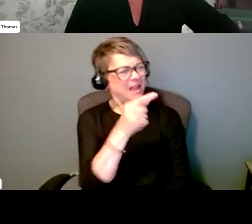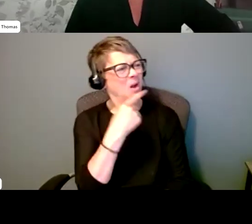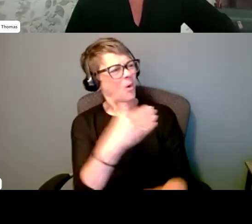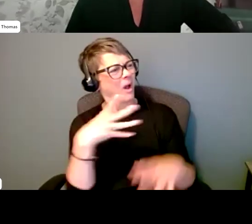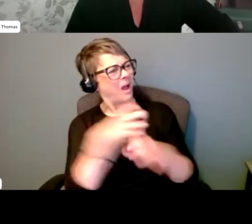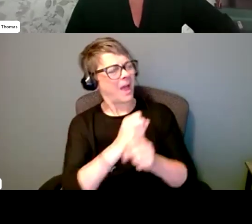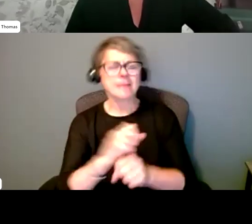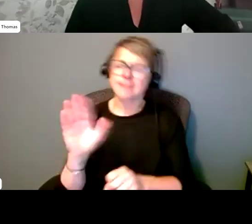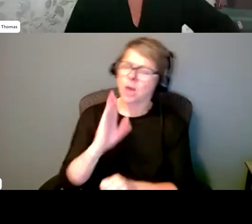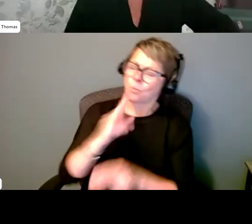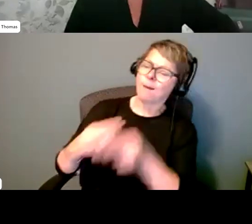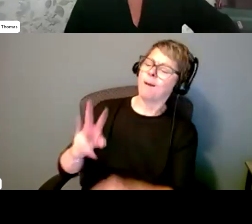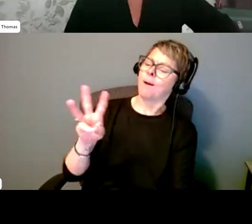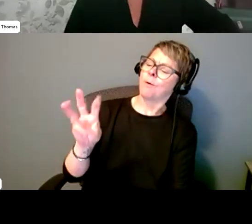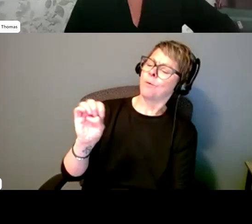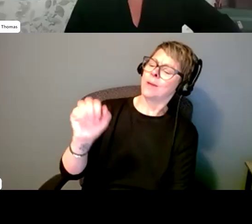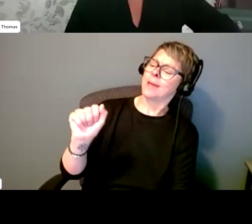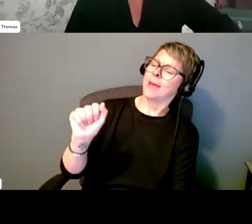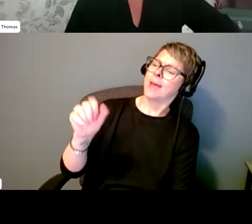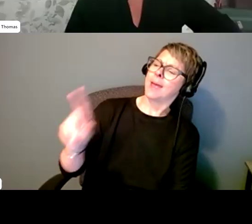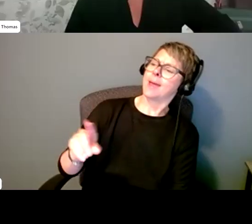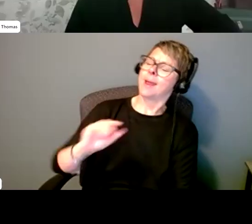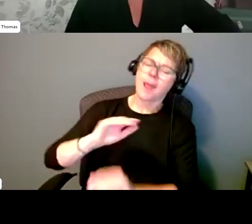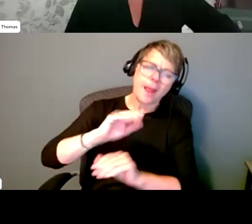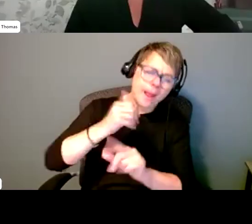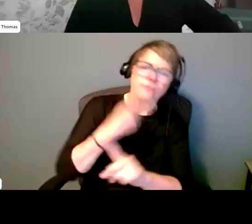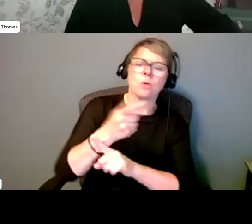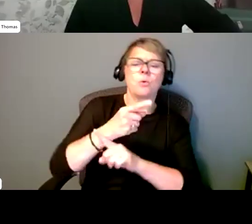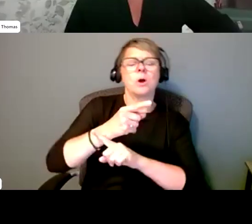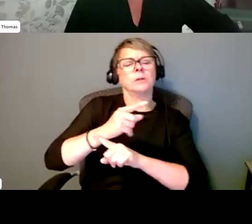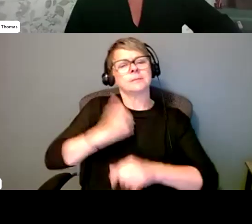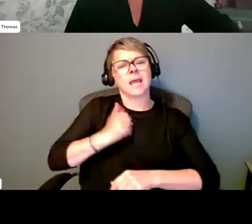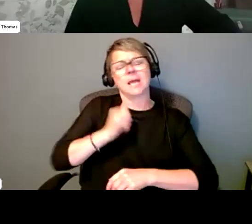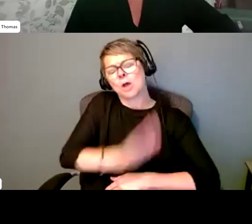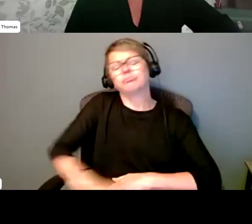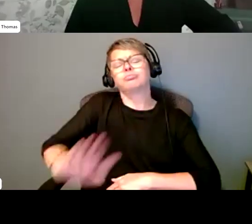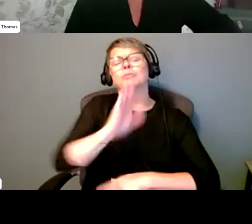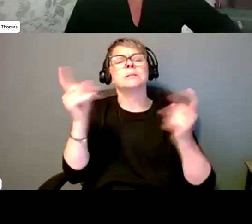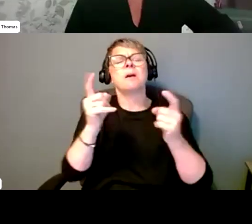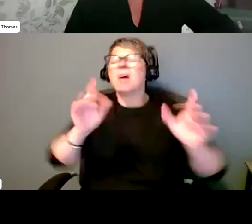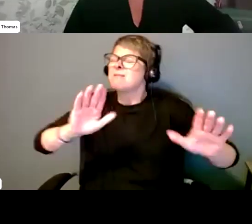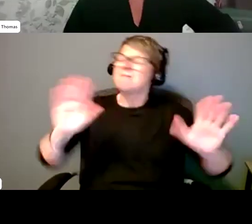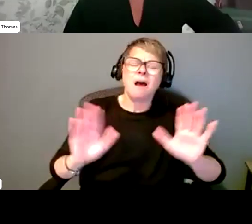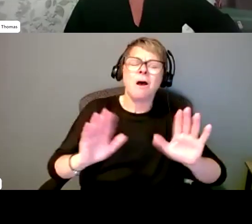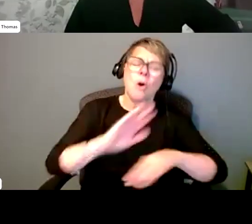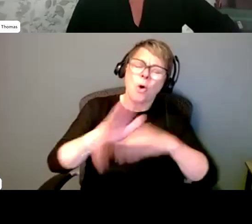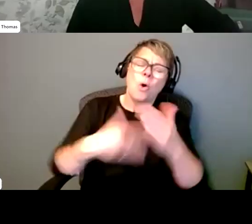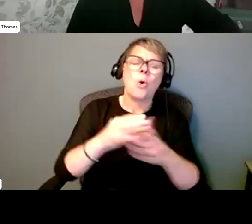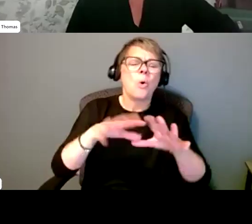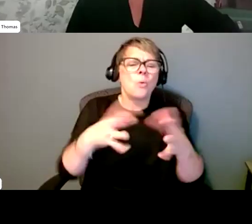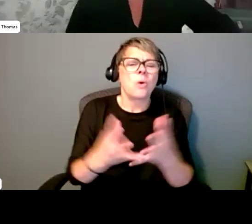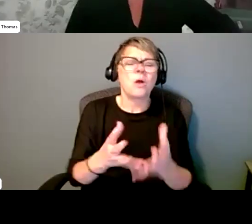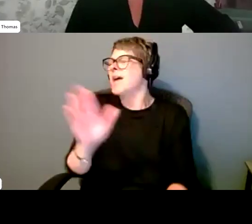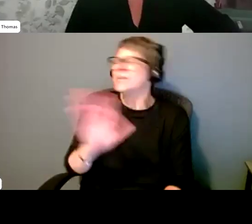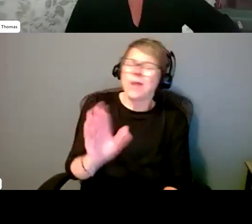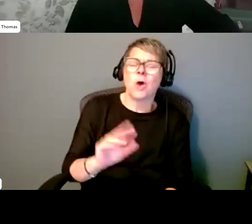it WEAAD, and we're going to have everyone across the country celebrate it. No, everyone around the world. No, the United Nations celebrate it. And we